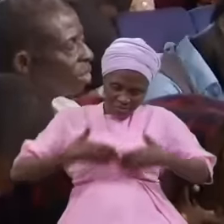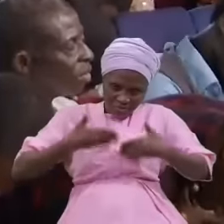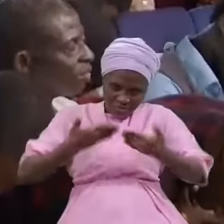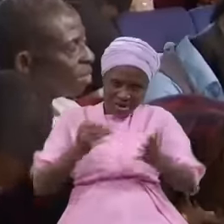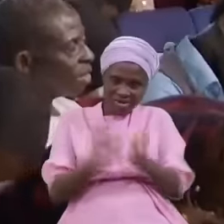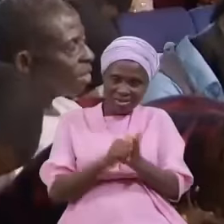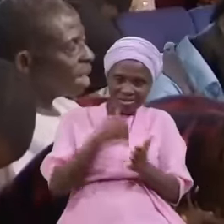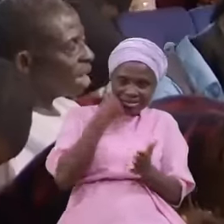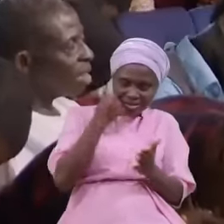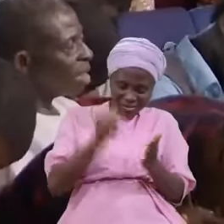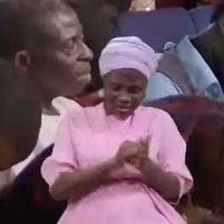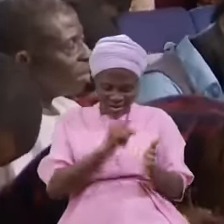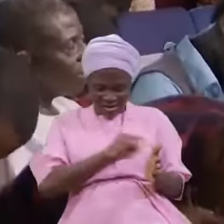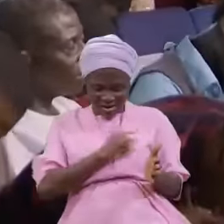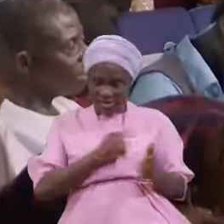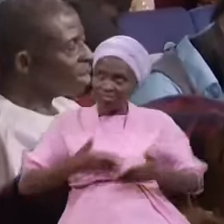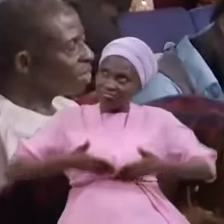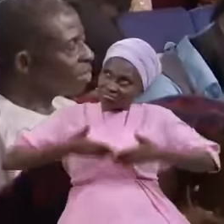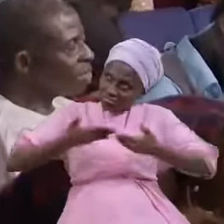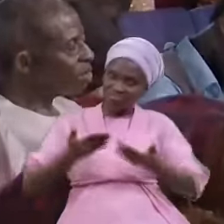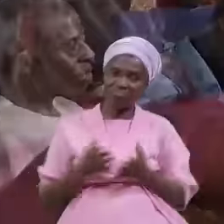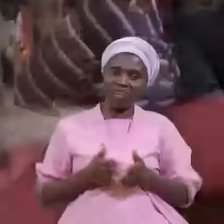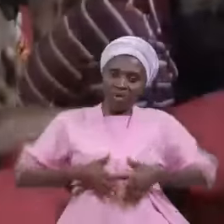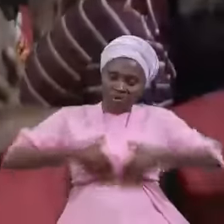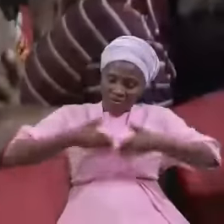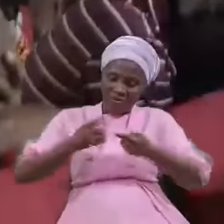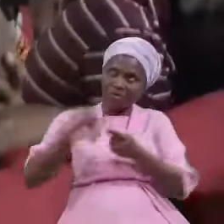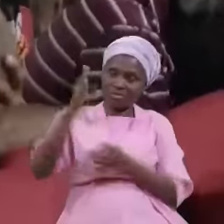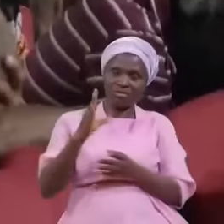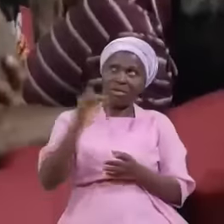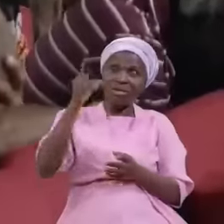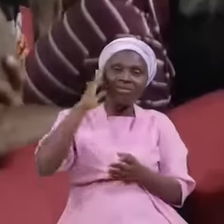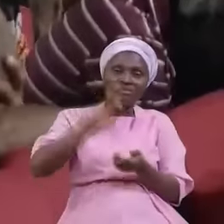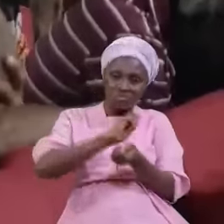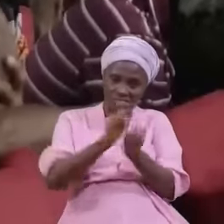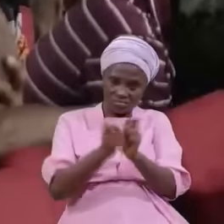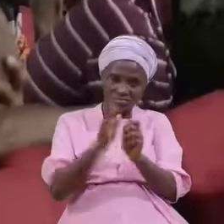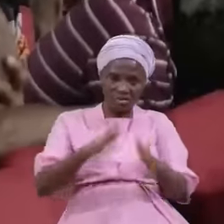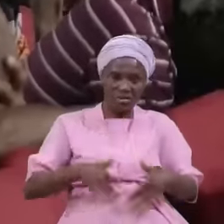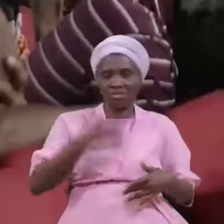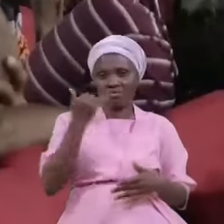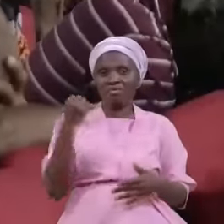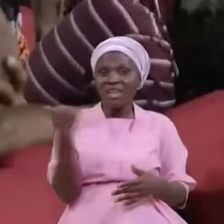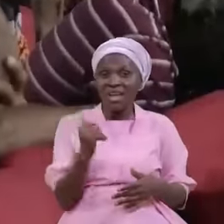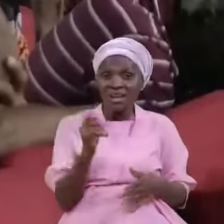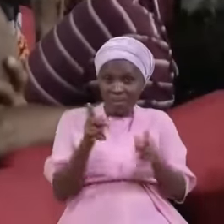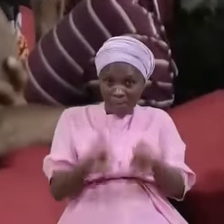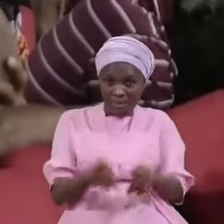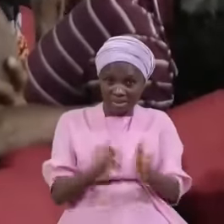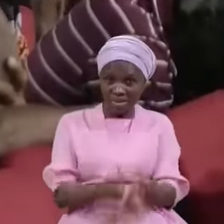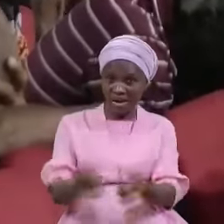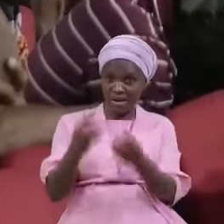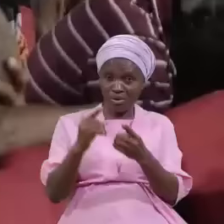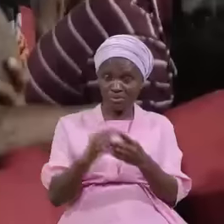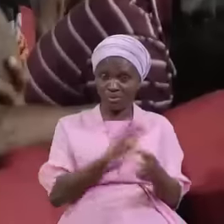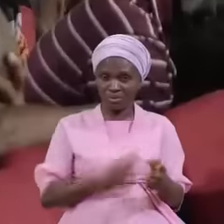turn your life around. Anyone that comes to Christ and Christ gives